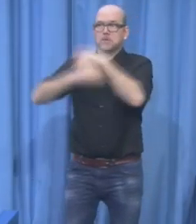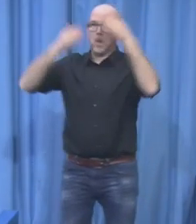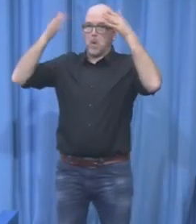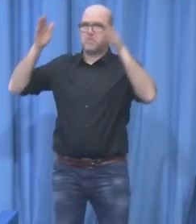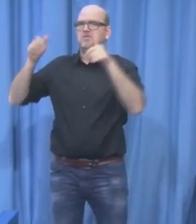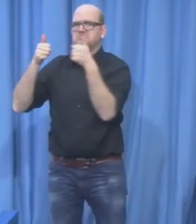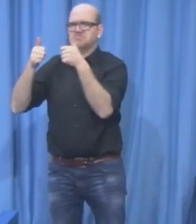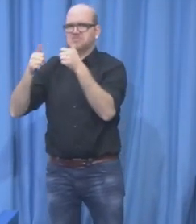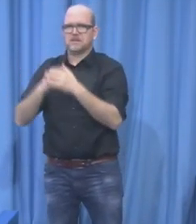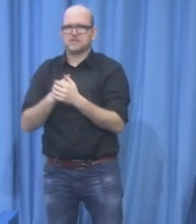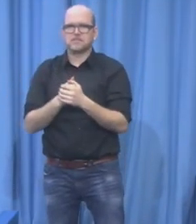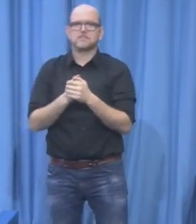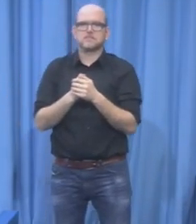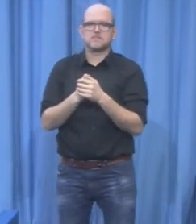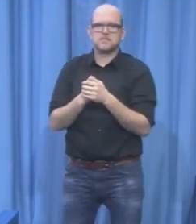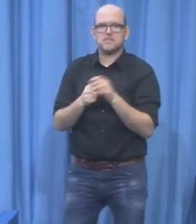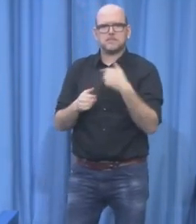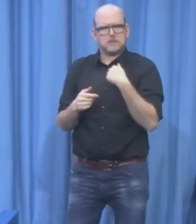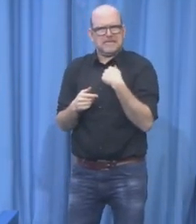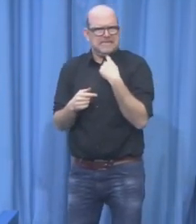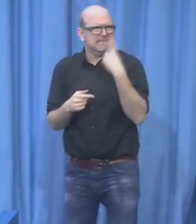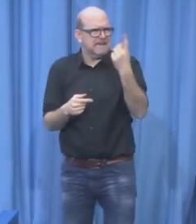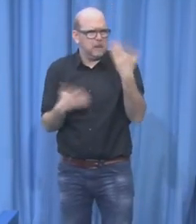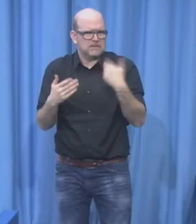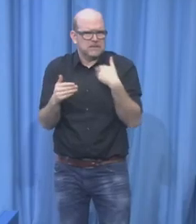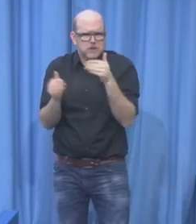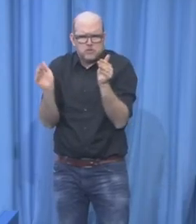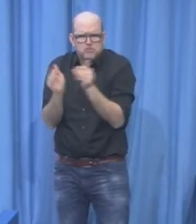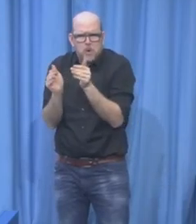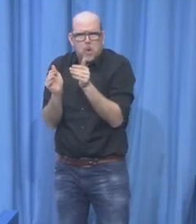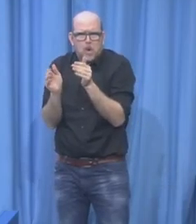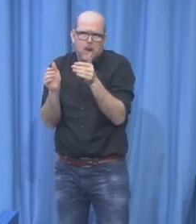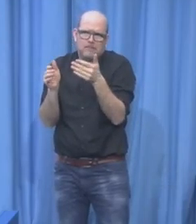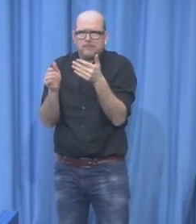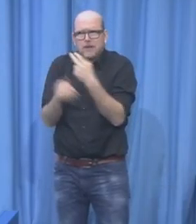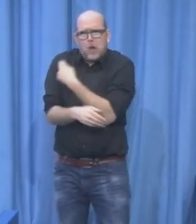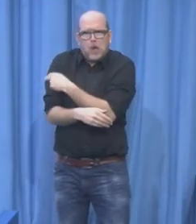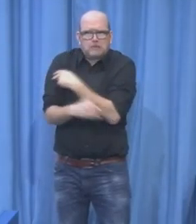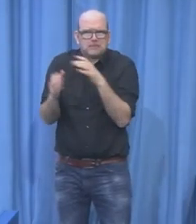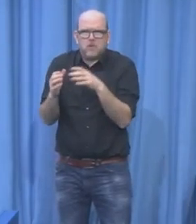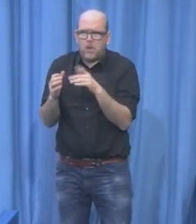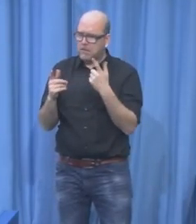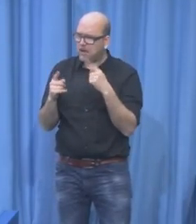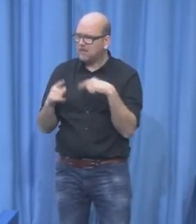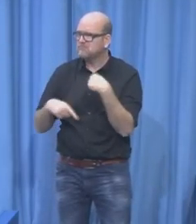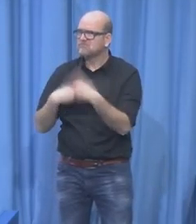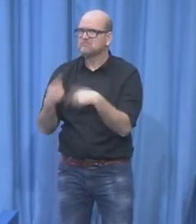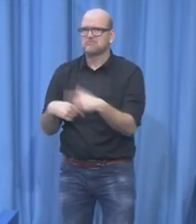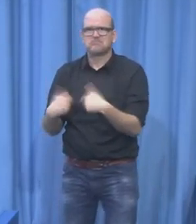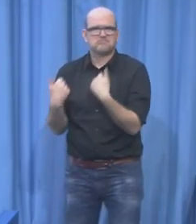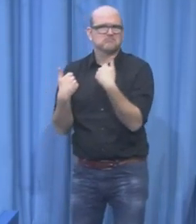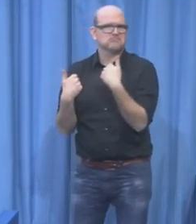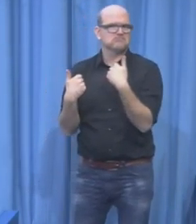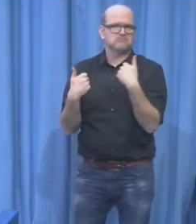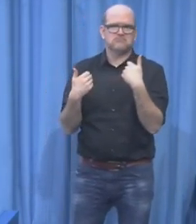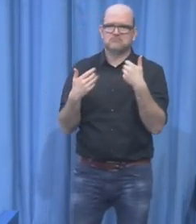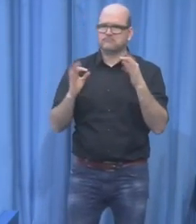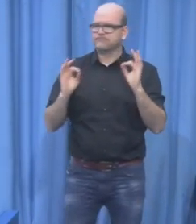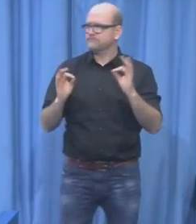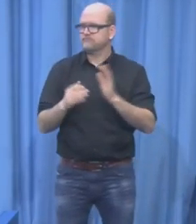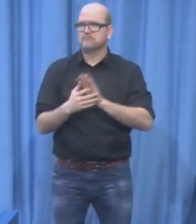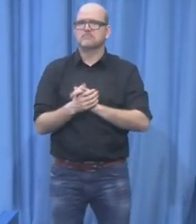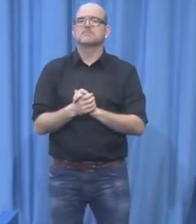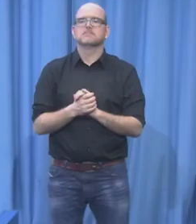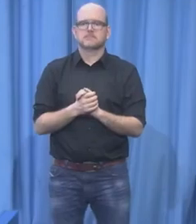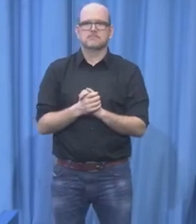did a solo run on this one for everybody's benefit. And as I say, Project Search identified the departments and worked with the departments to identify